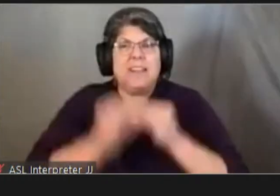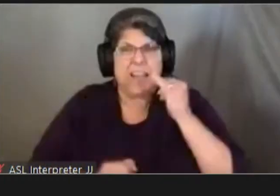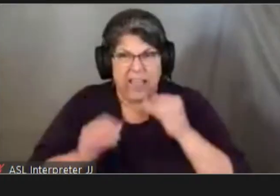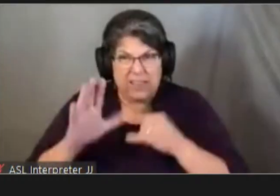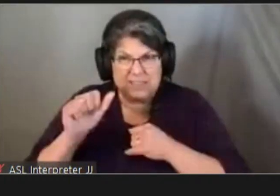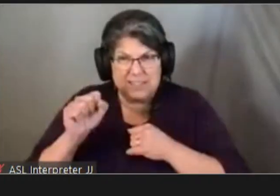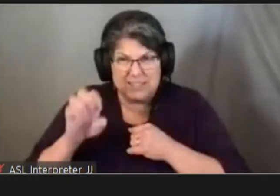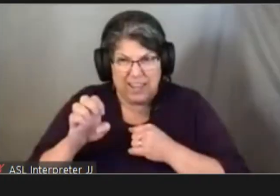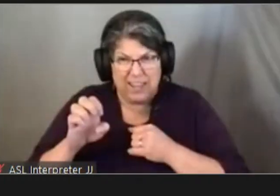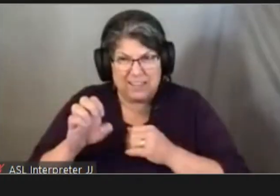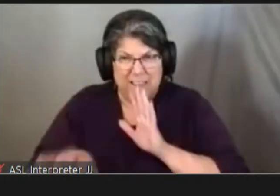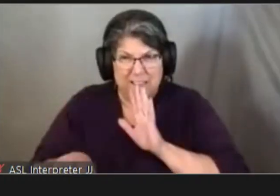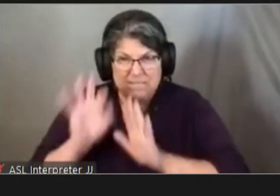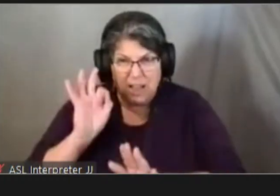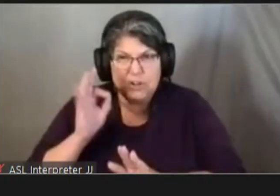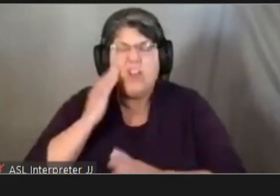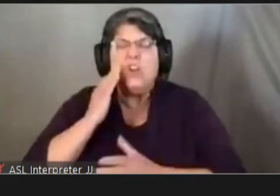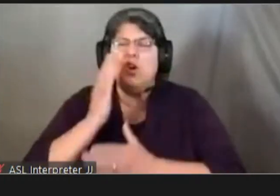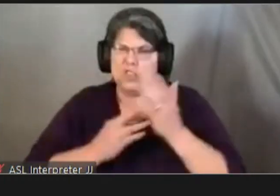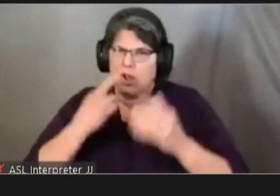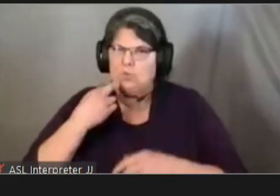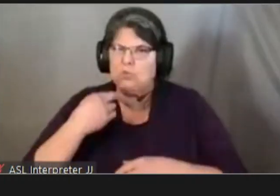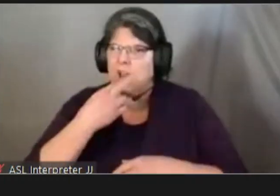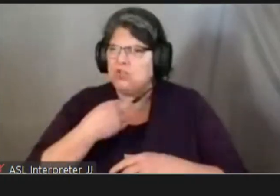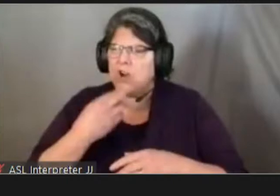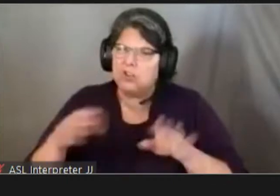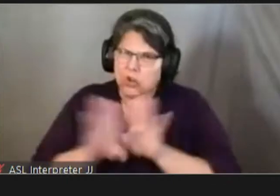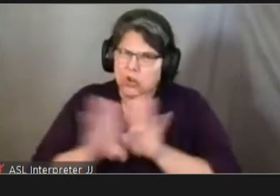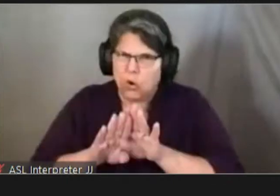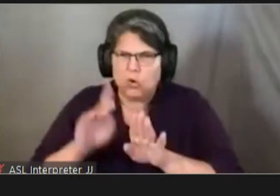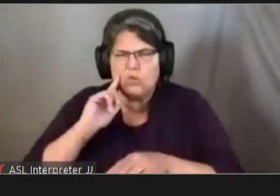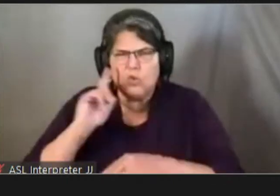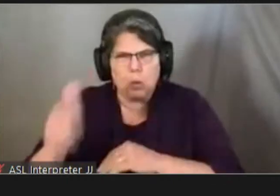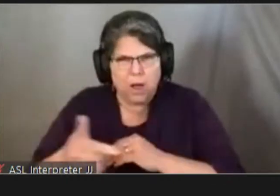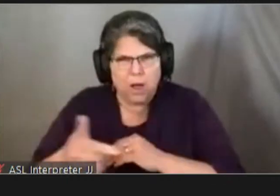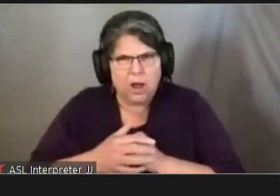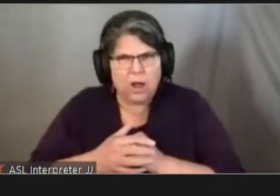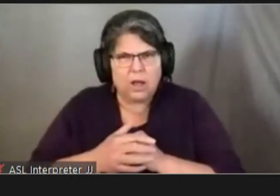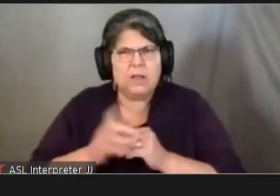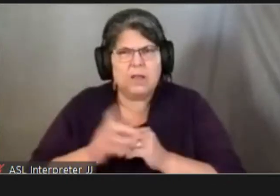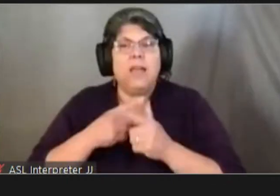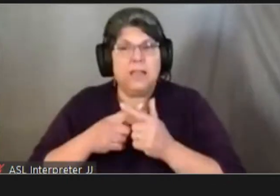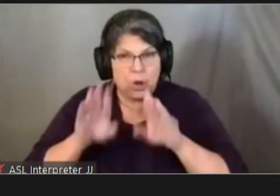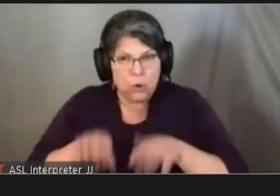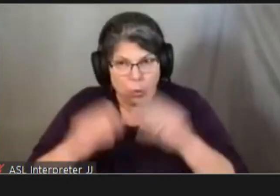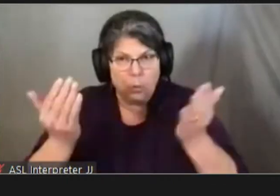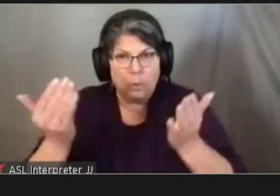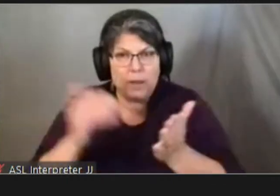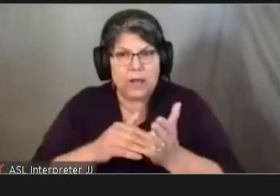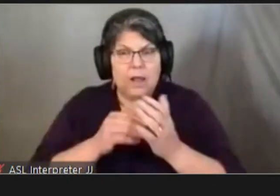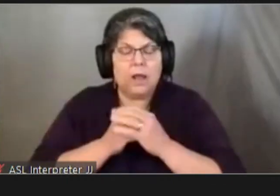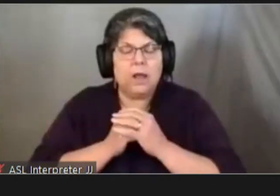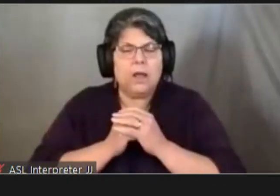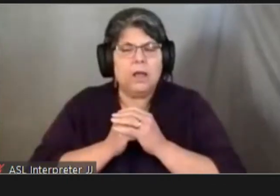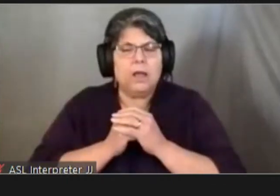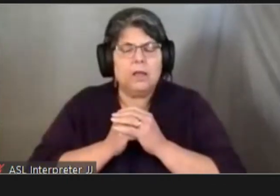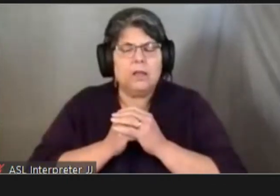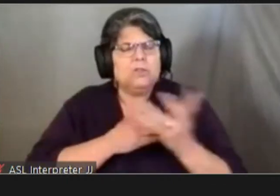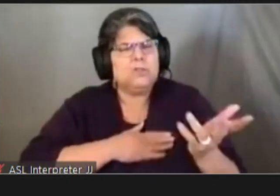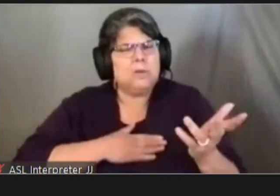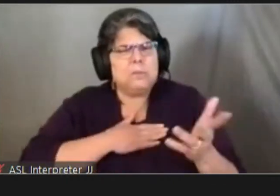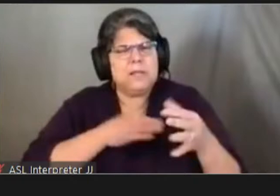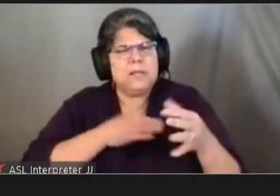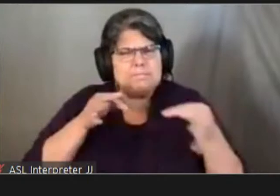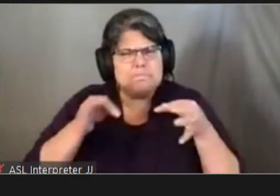found. I know some restaurants have closed for some amount of time now and reopened. And so just if you could walk us through